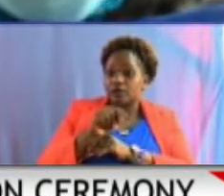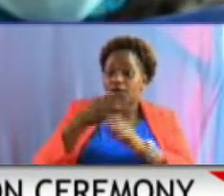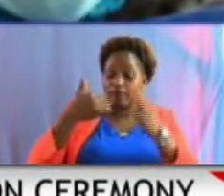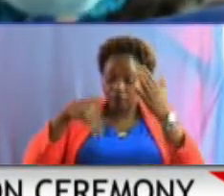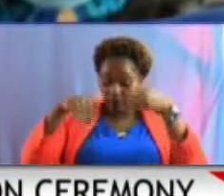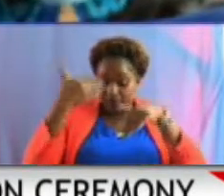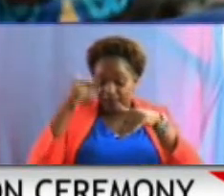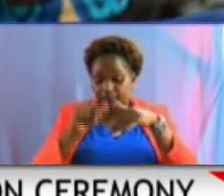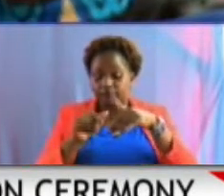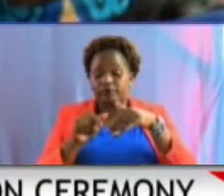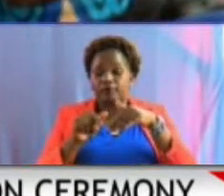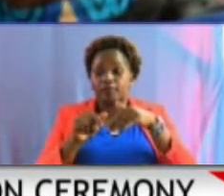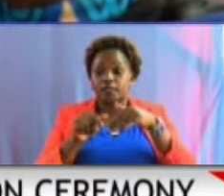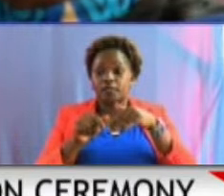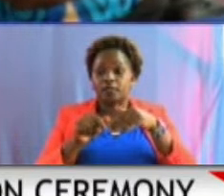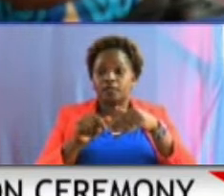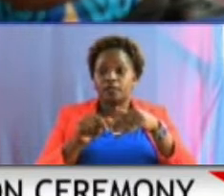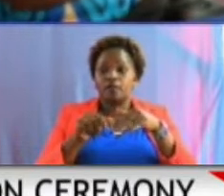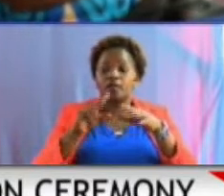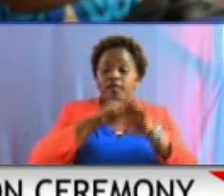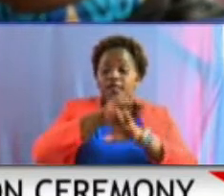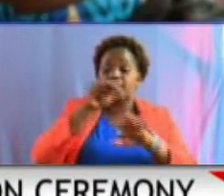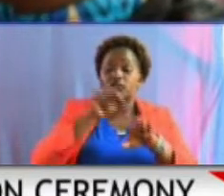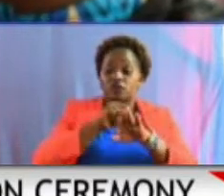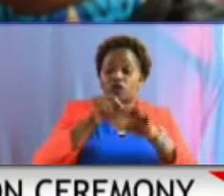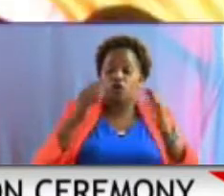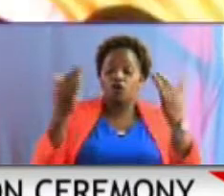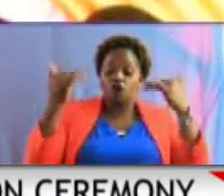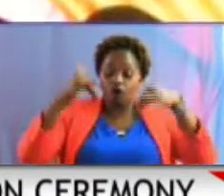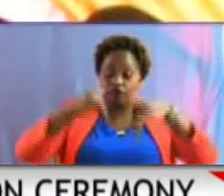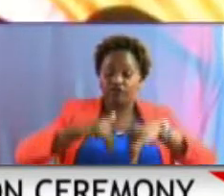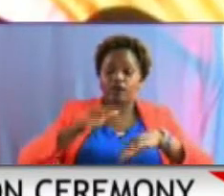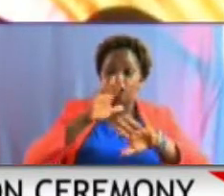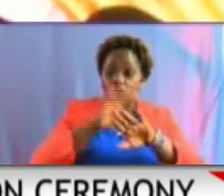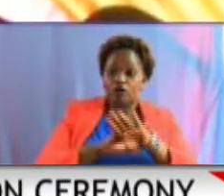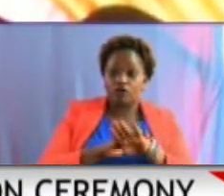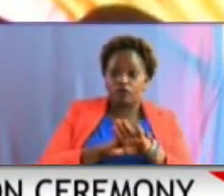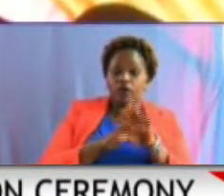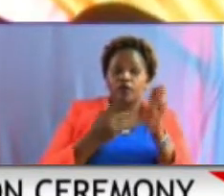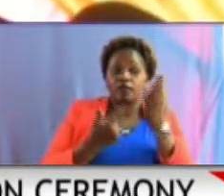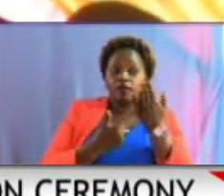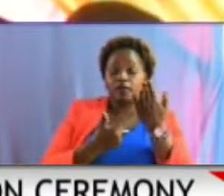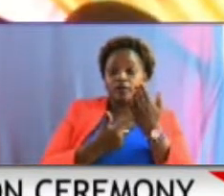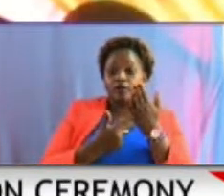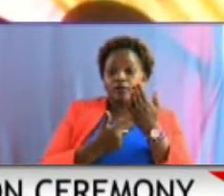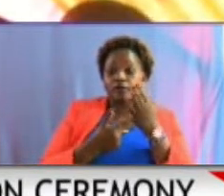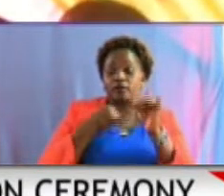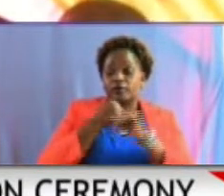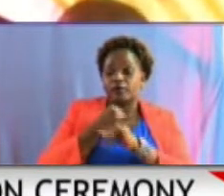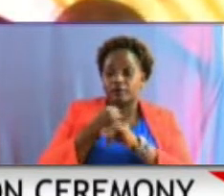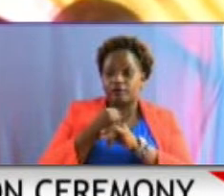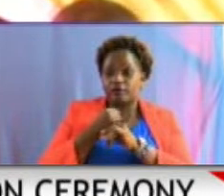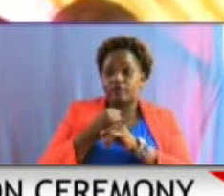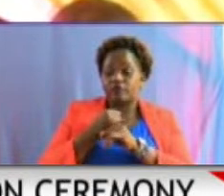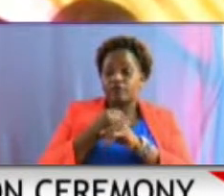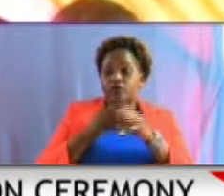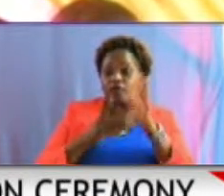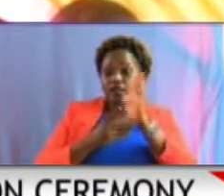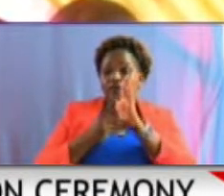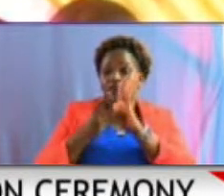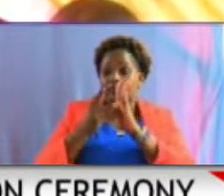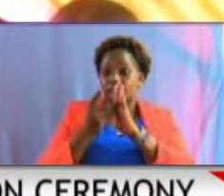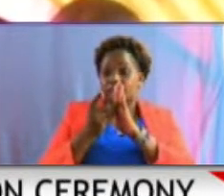university held its international conference on technology and innovation for sustainable